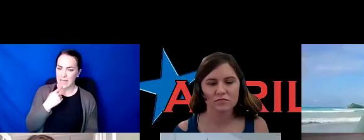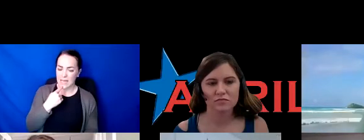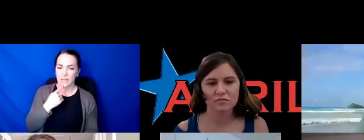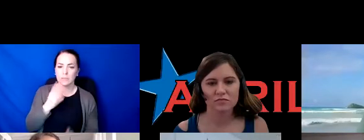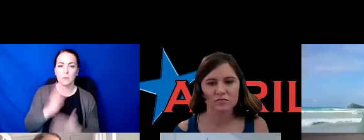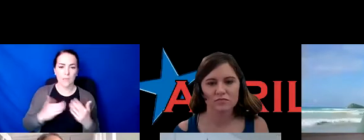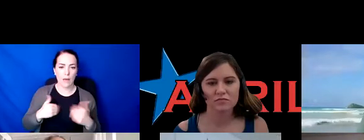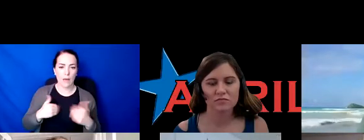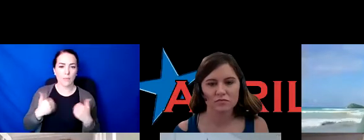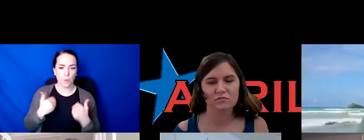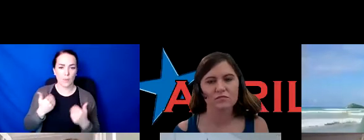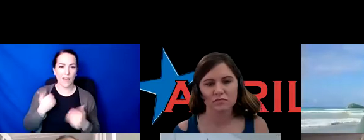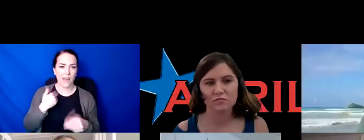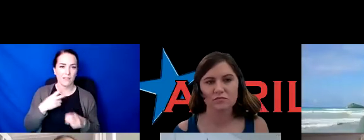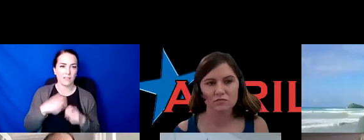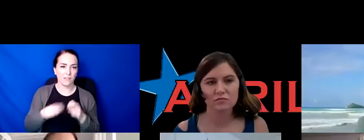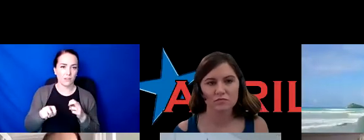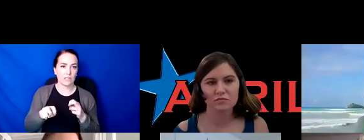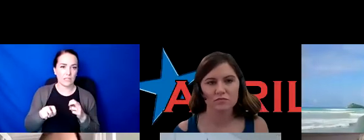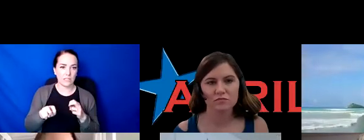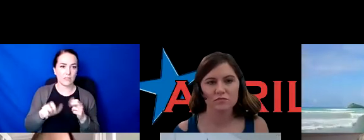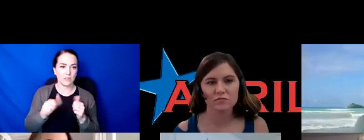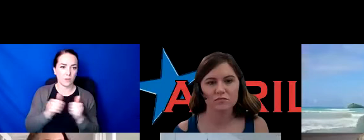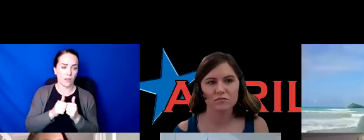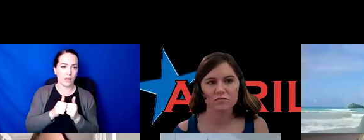have difficulties in like, what do